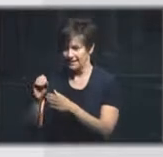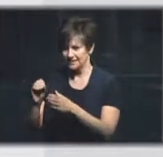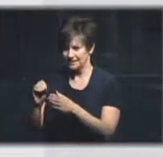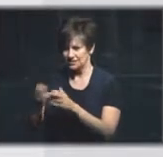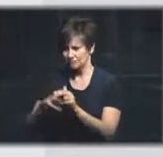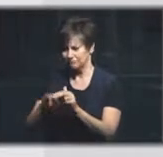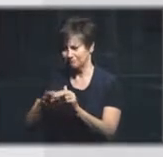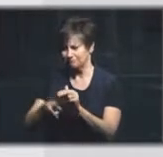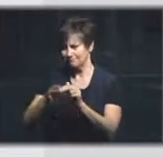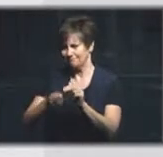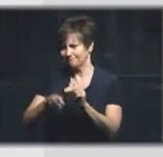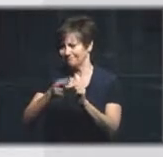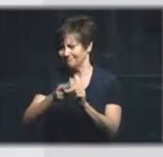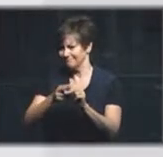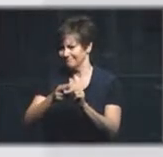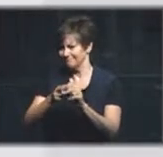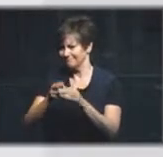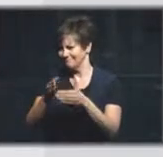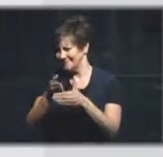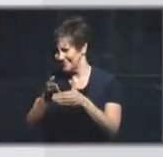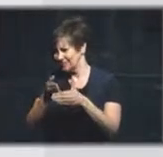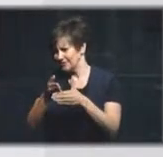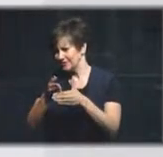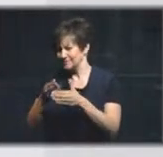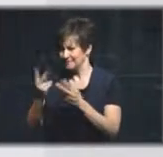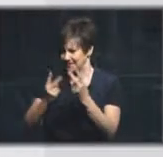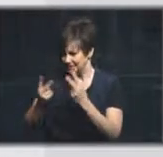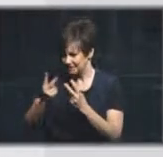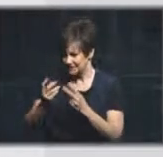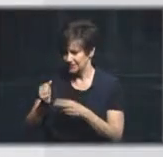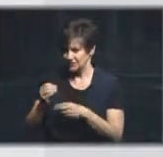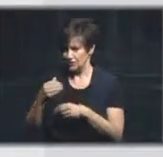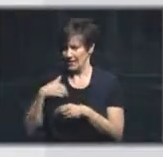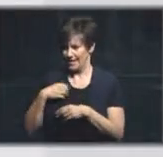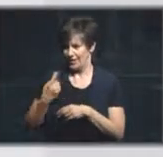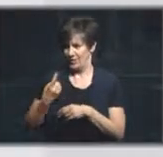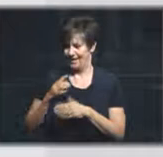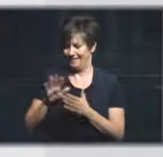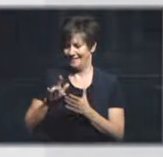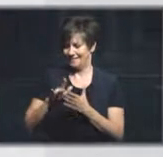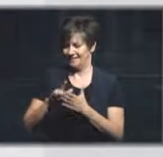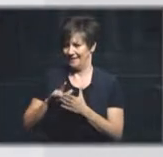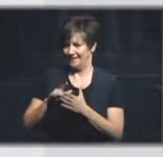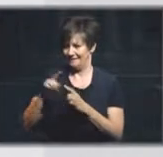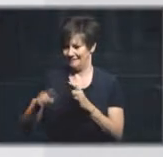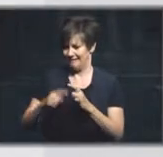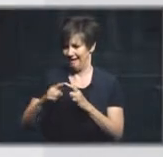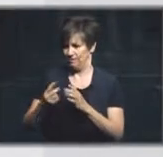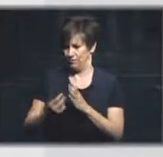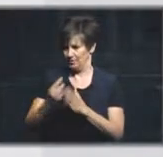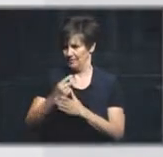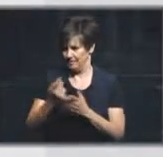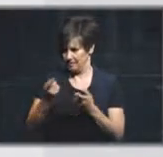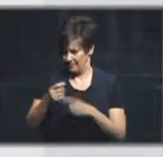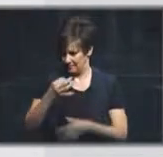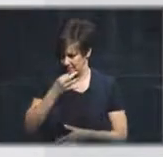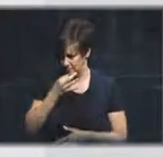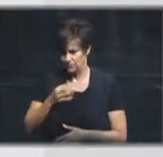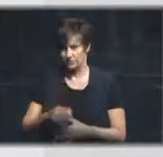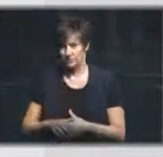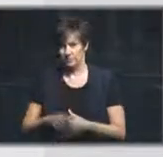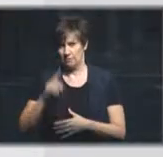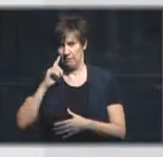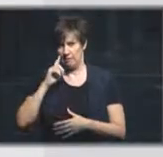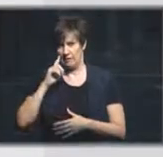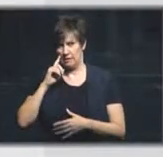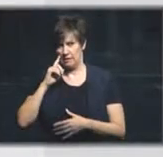incremental visits or interim visits all along the way. And we have one of these mid-cycle reviews coming up. It's scheduled for, I think I